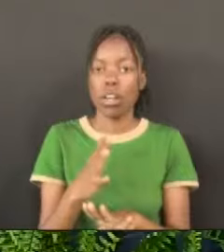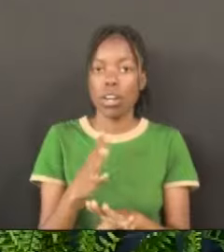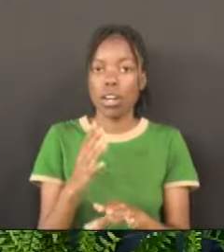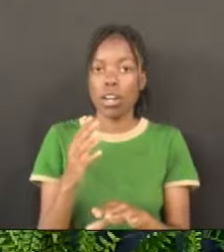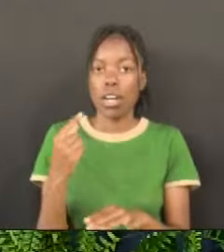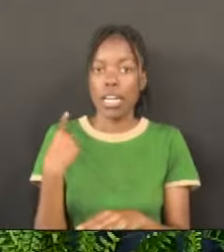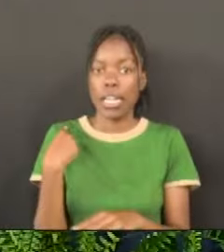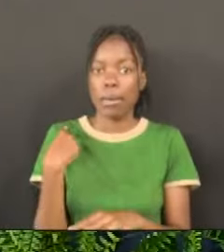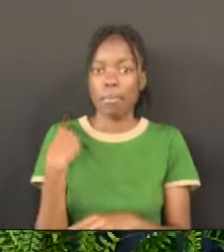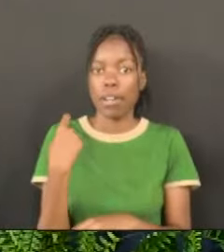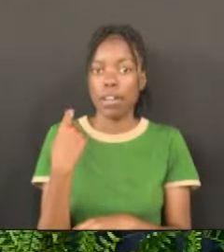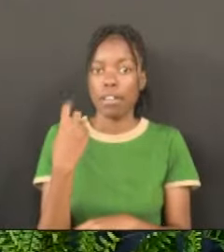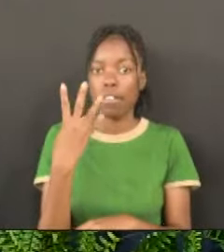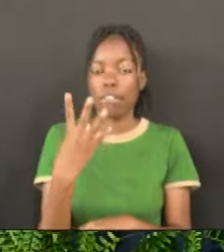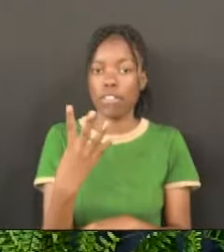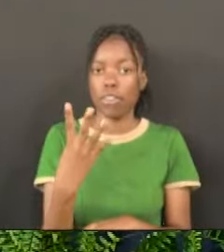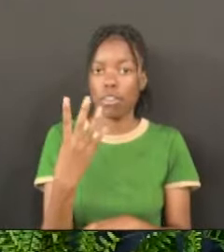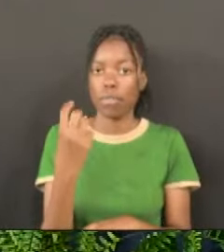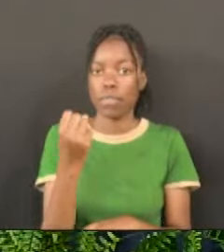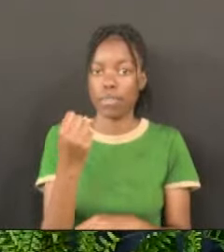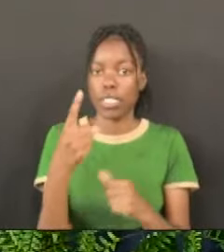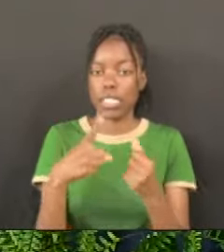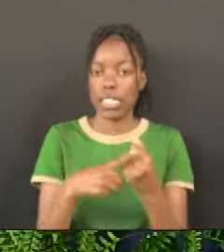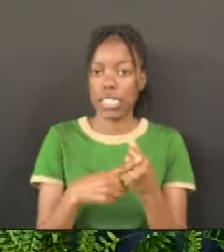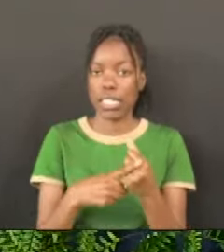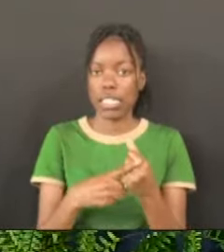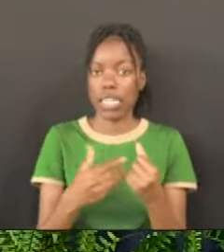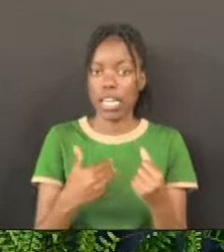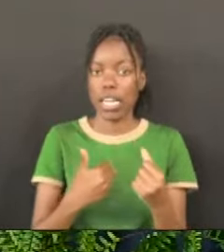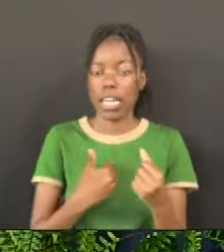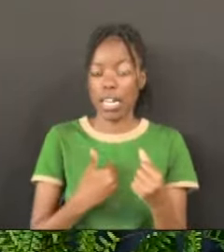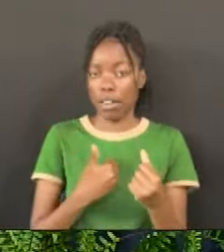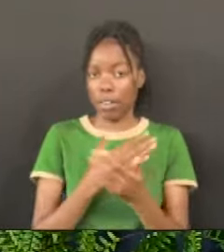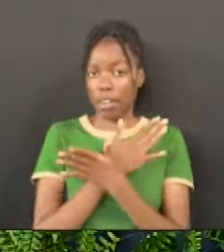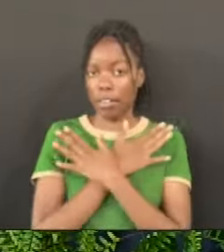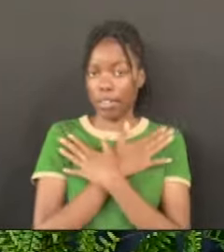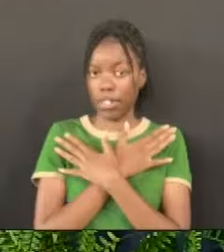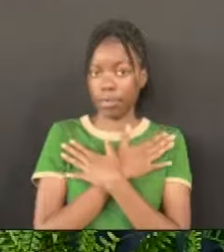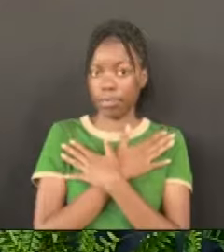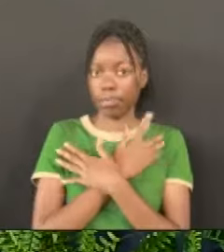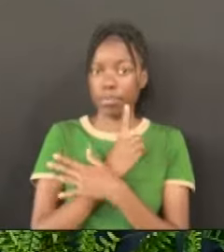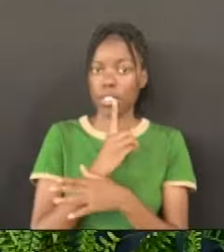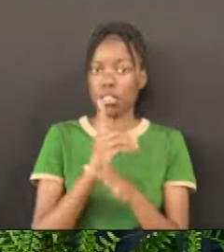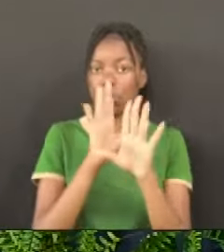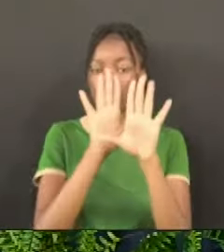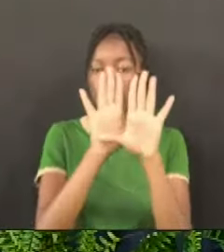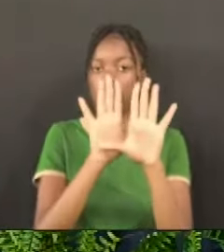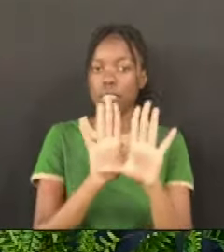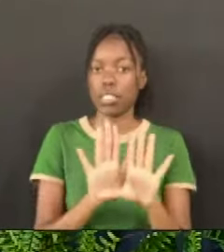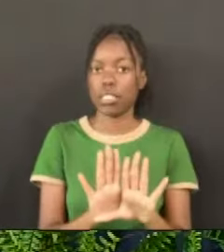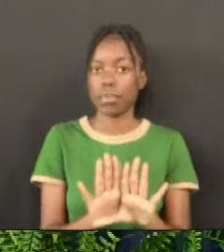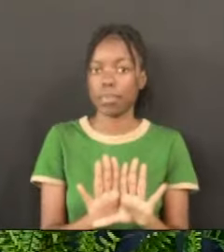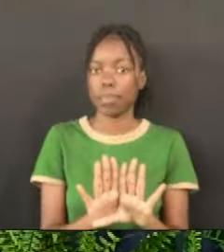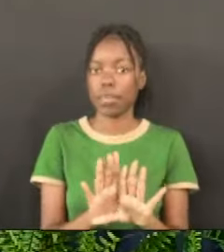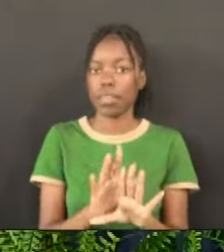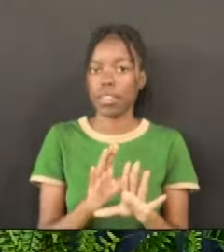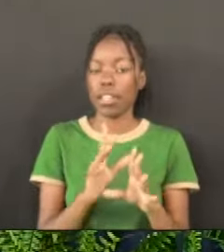5456, I have a friend so precious, so very dear to